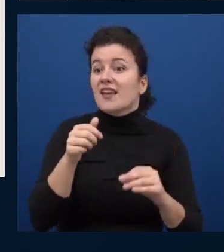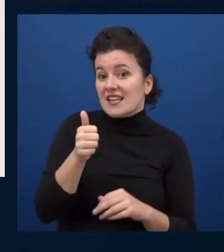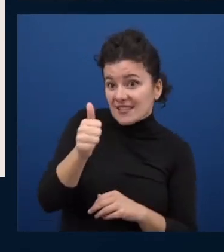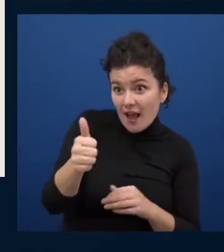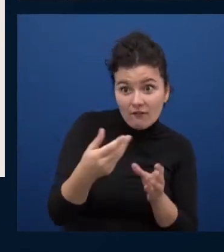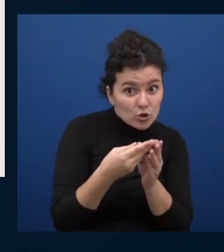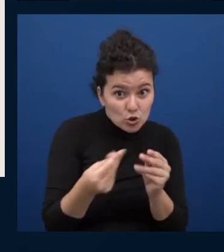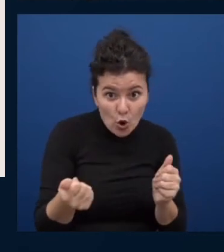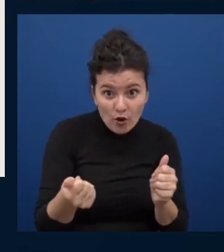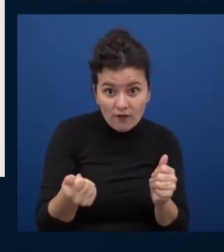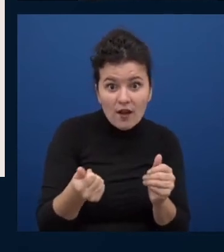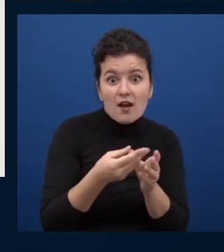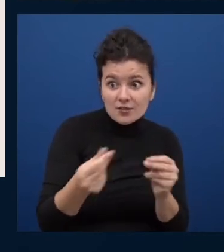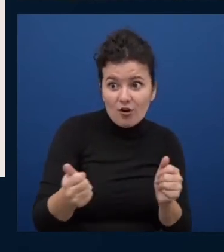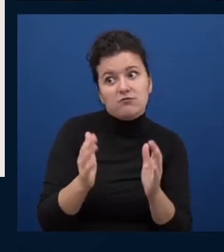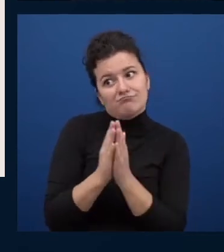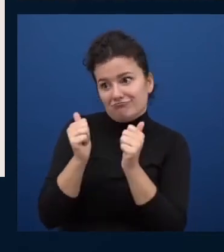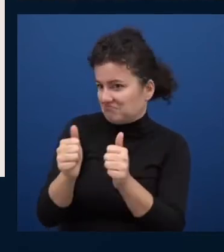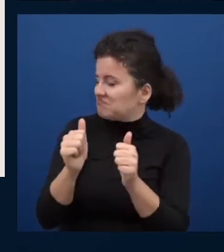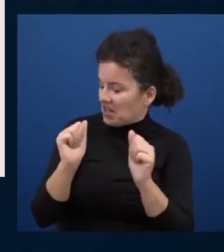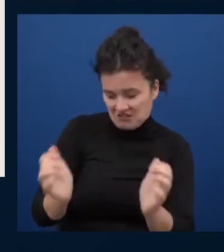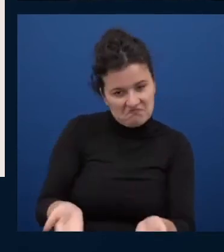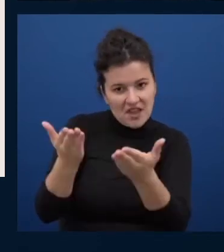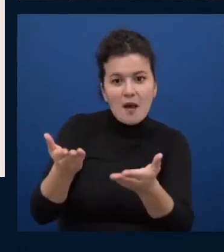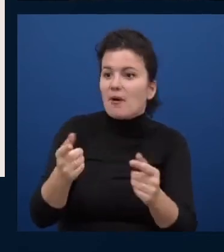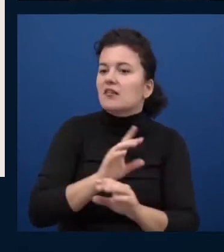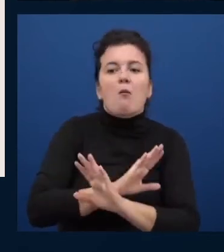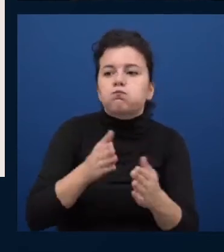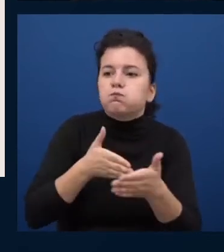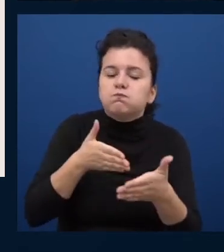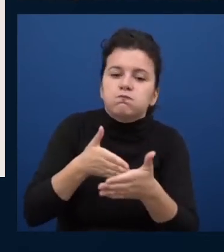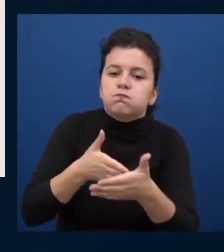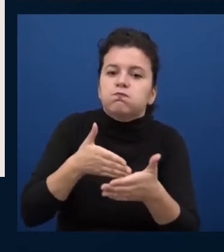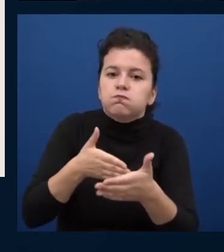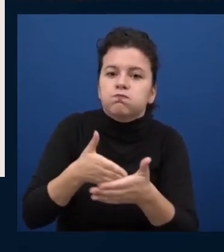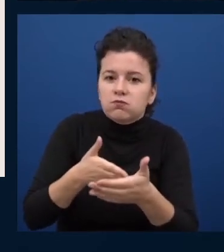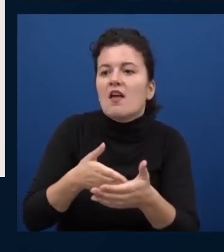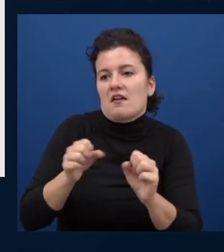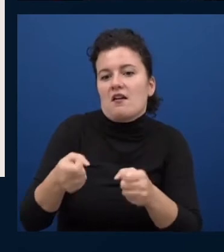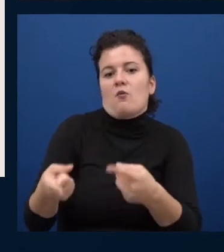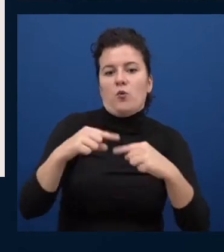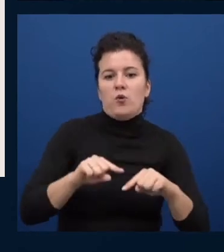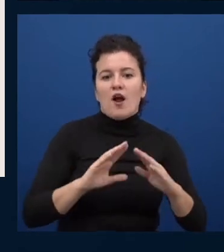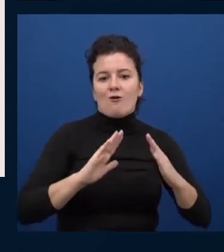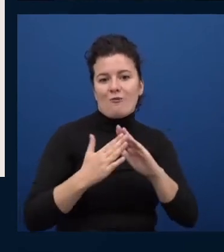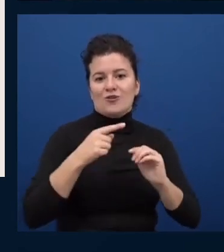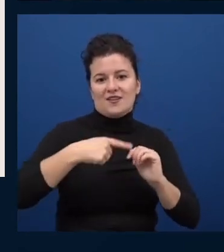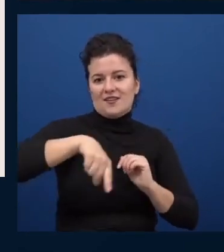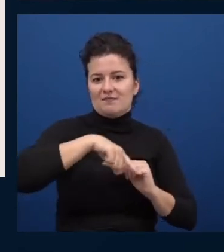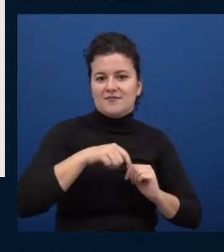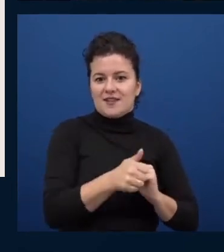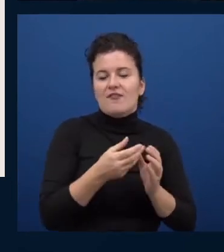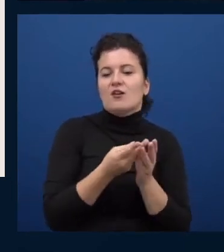yourself, of course you're welcome, but otherwise other community members could pick up the task and resolve it. If you are interested in